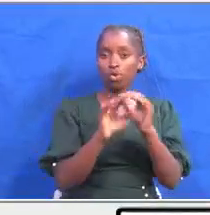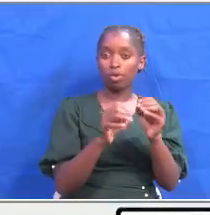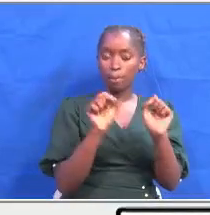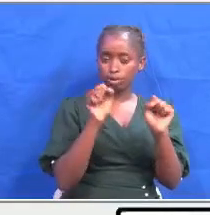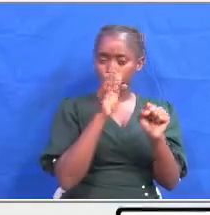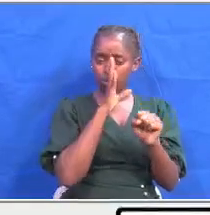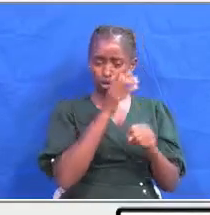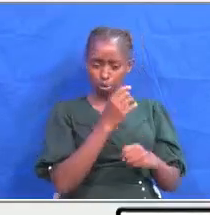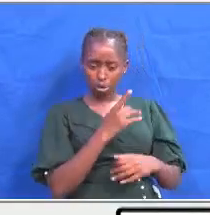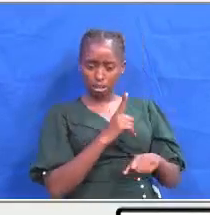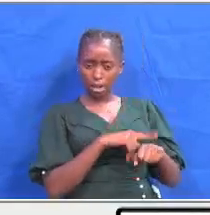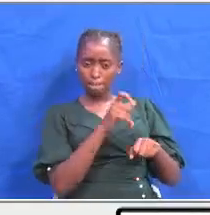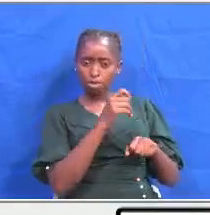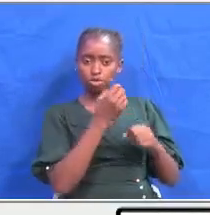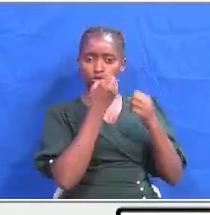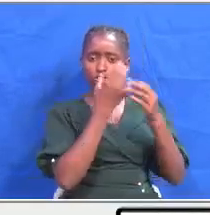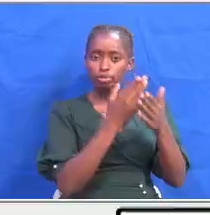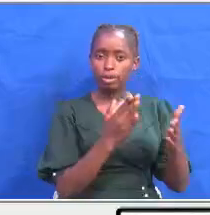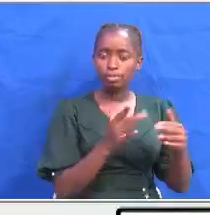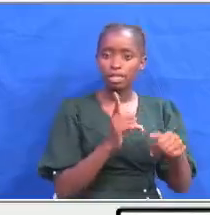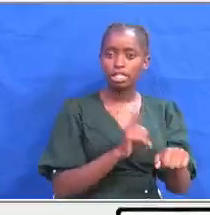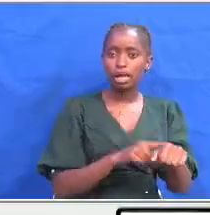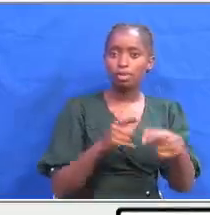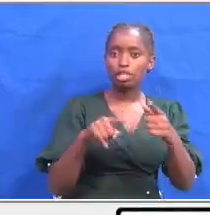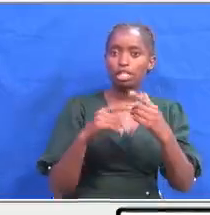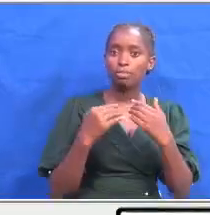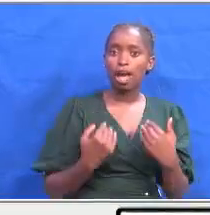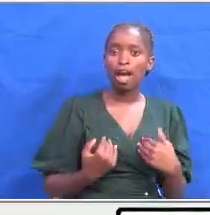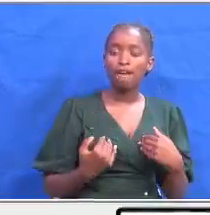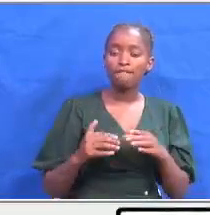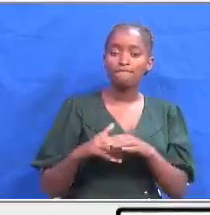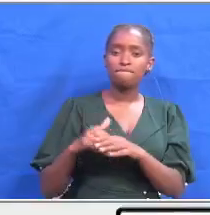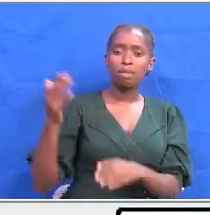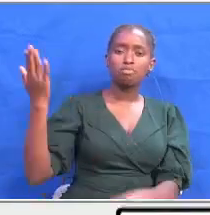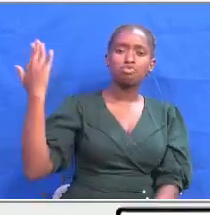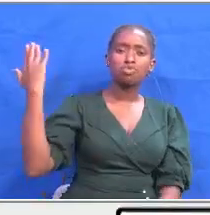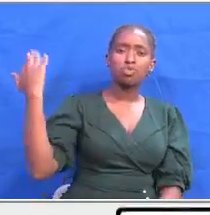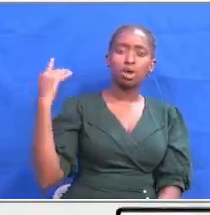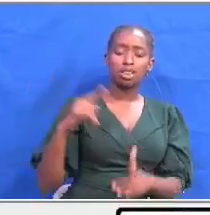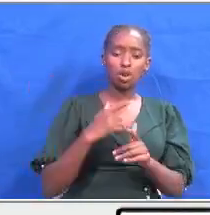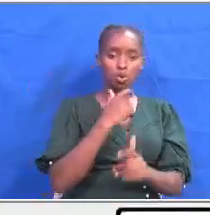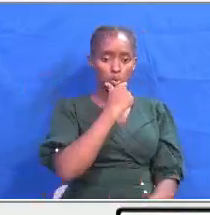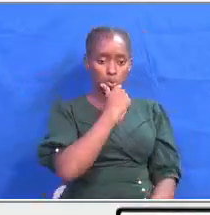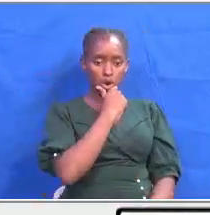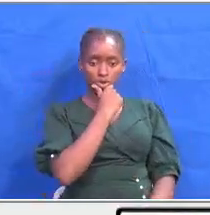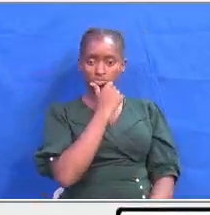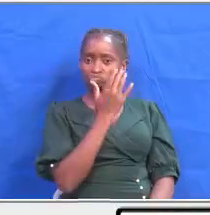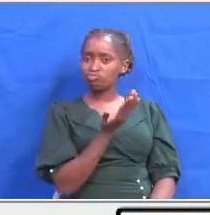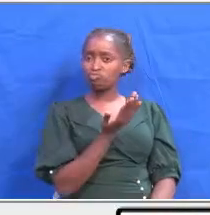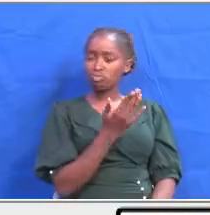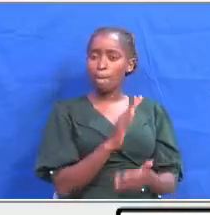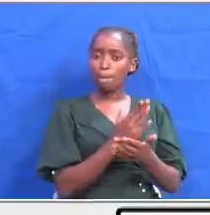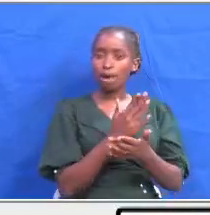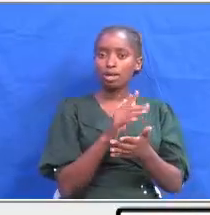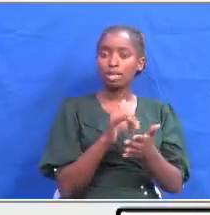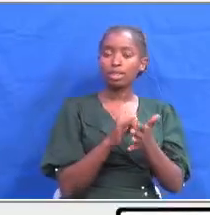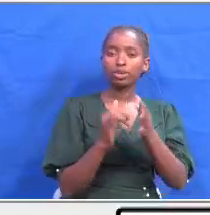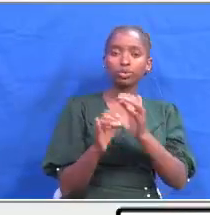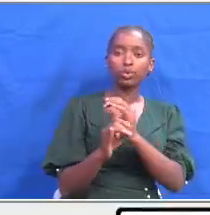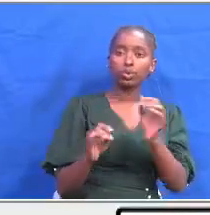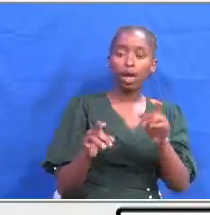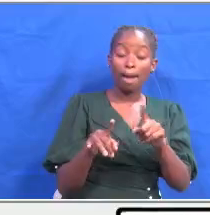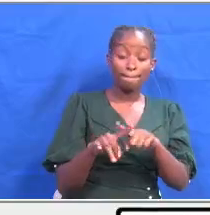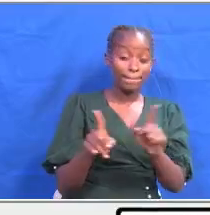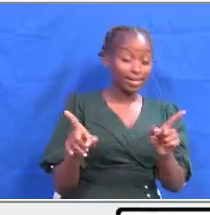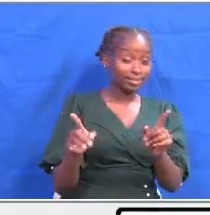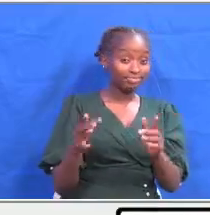telling you something of the time you were a DO. And you'll be wondering, oh, this is not part of it. But that is how it